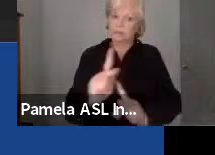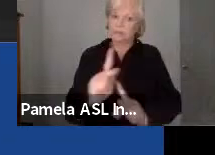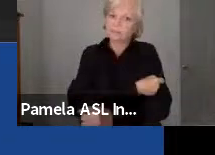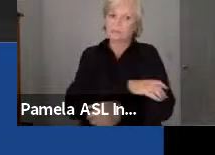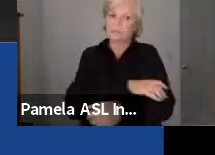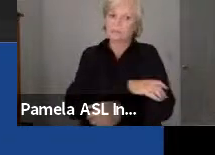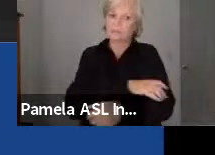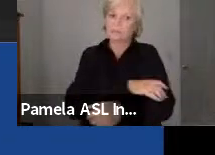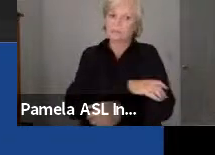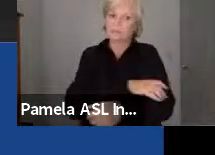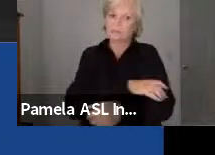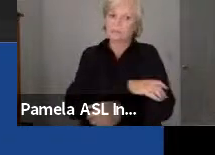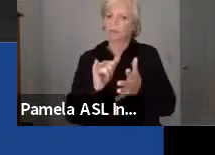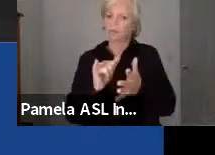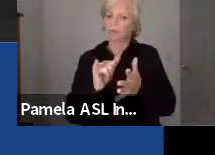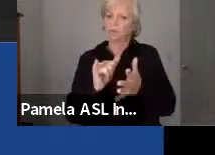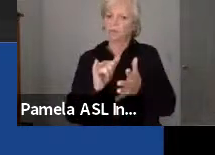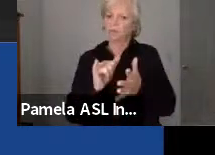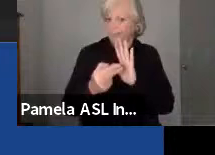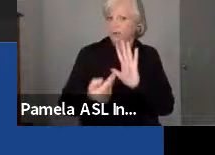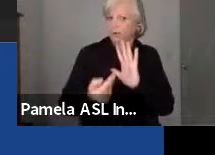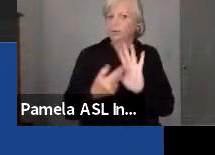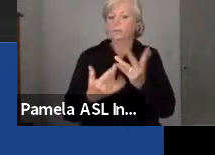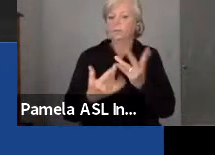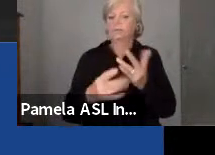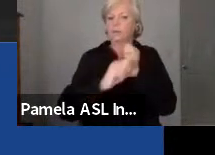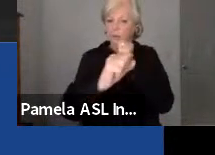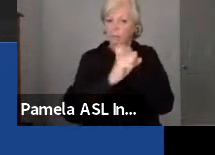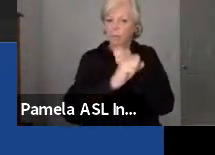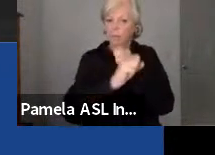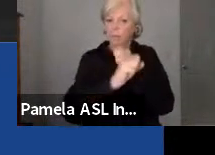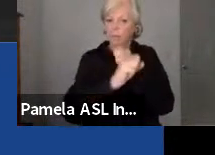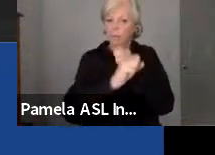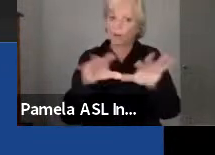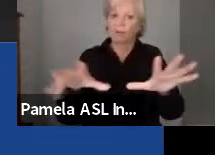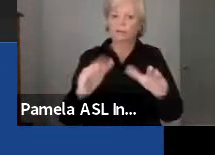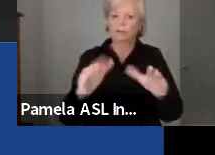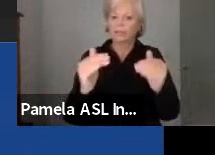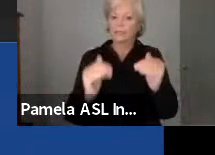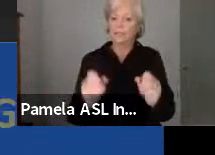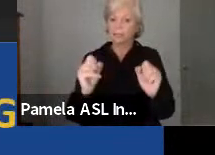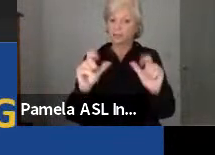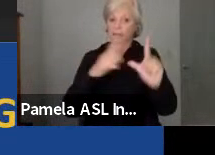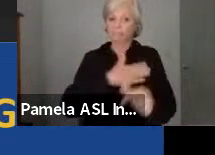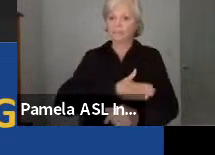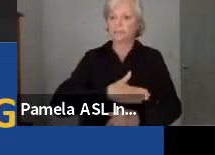see examples of the creative that will go out. Next slide, please.